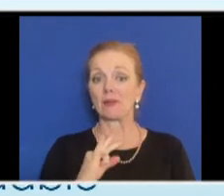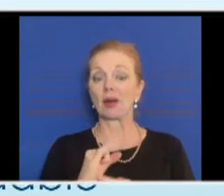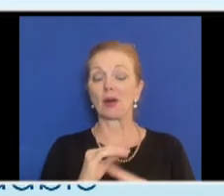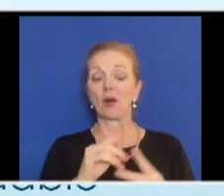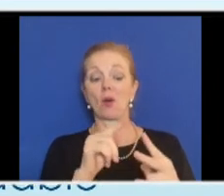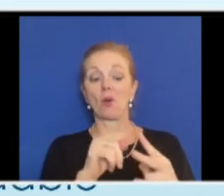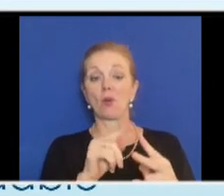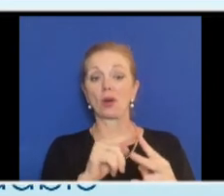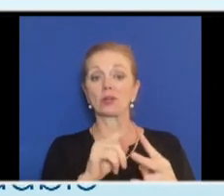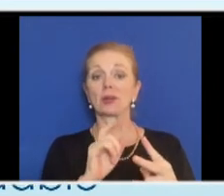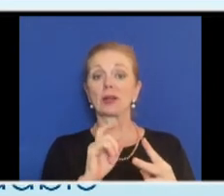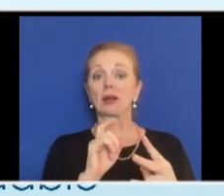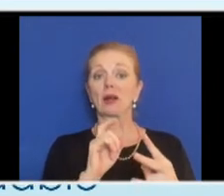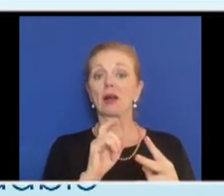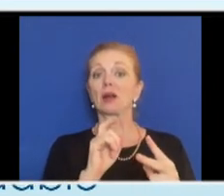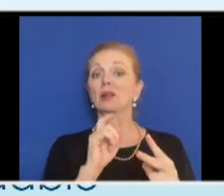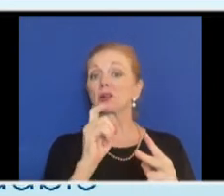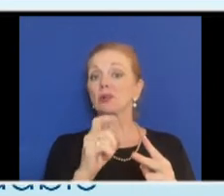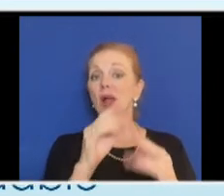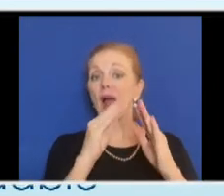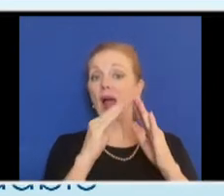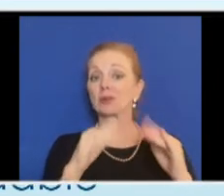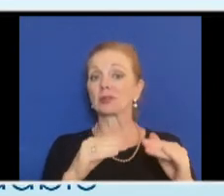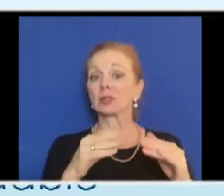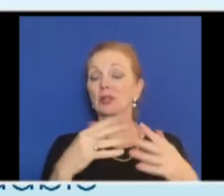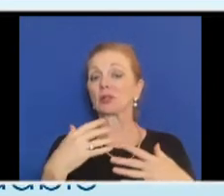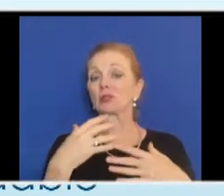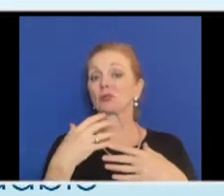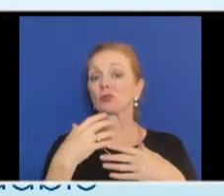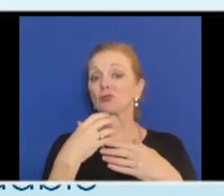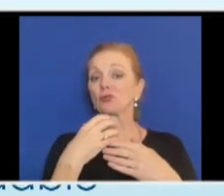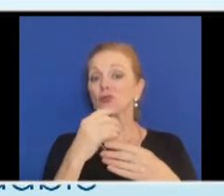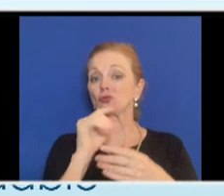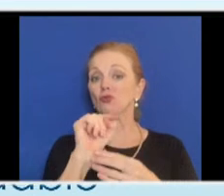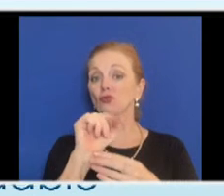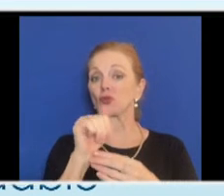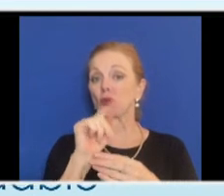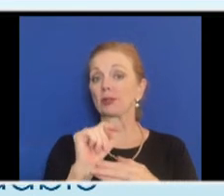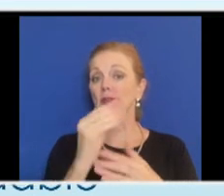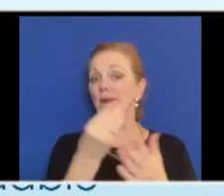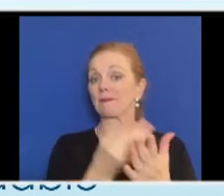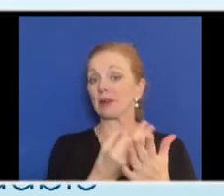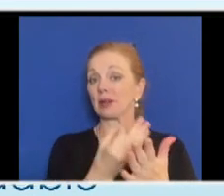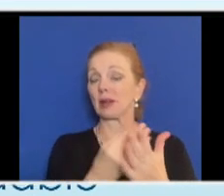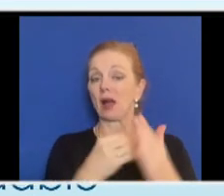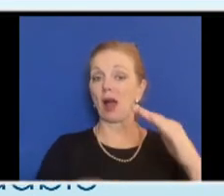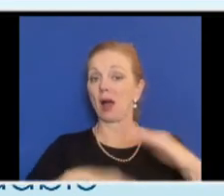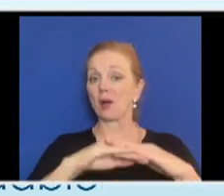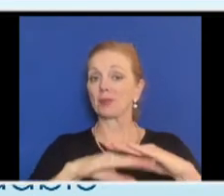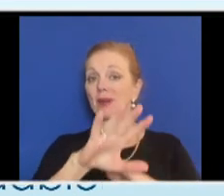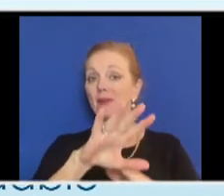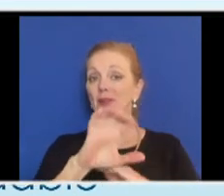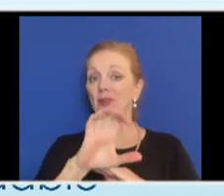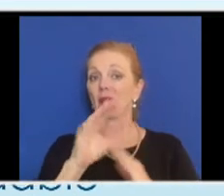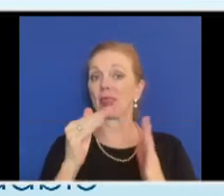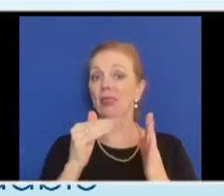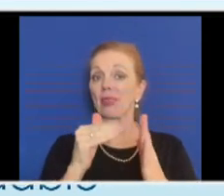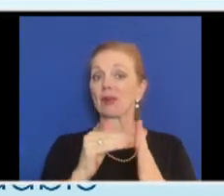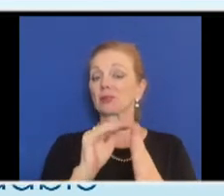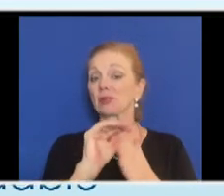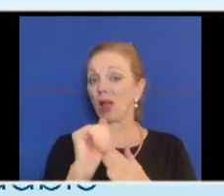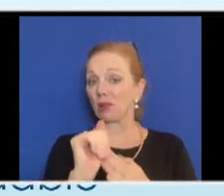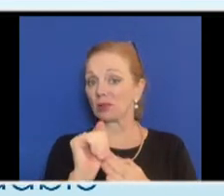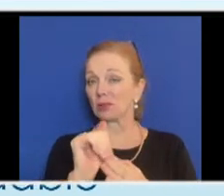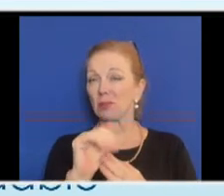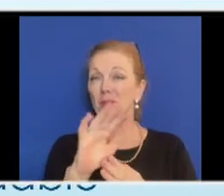contribution to the Housing Trust Fund in this case that amount could be up to five hundred thousand dollars which is about